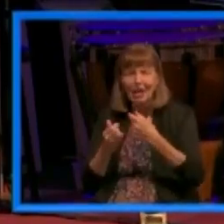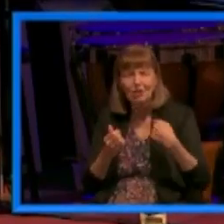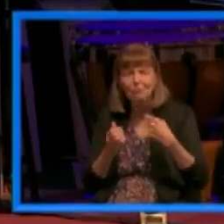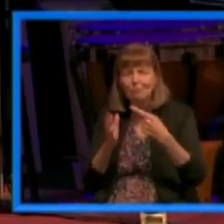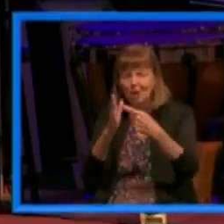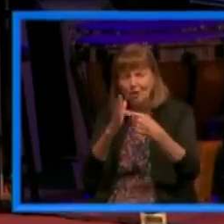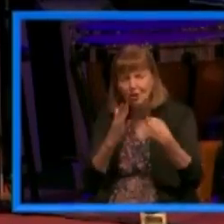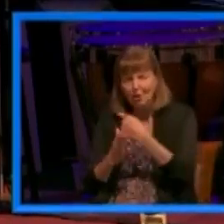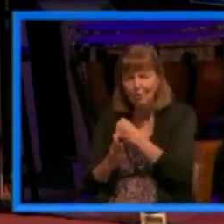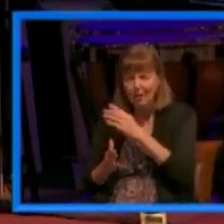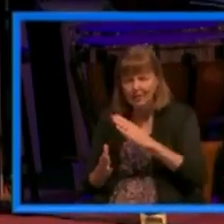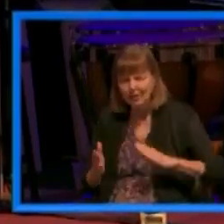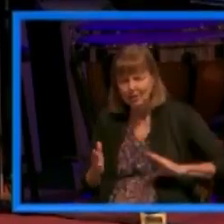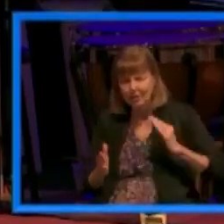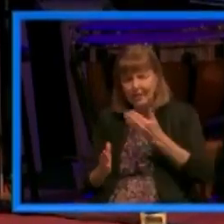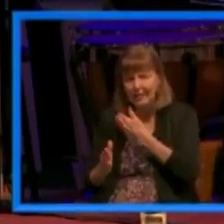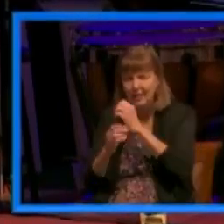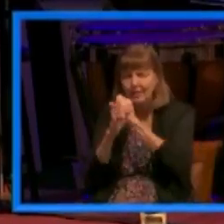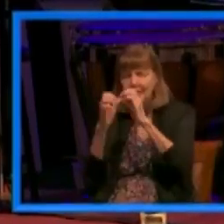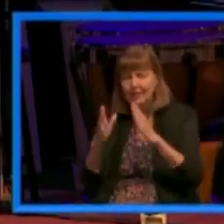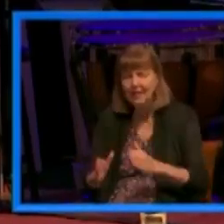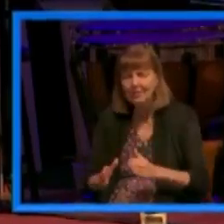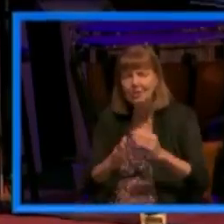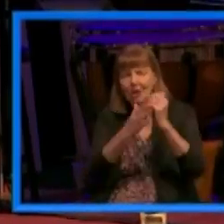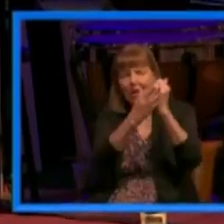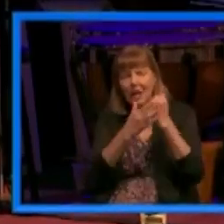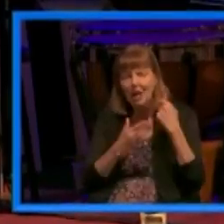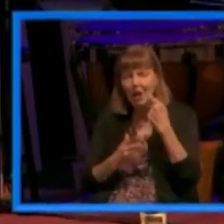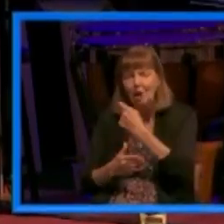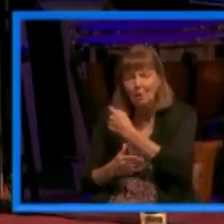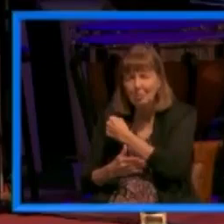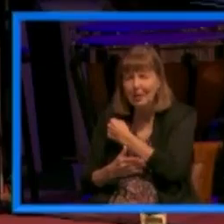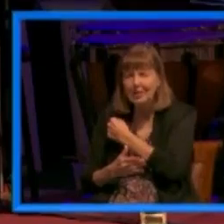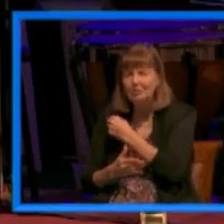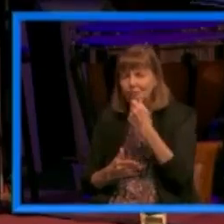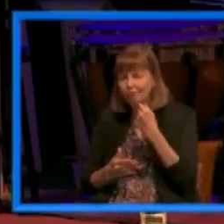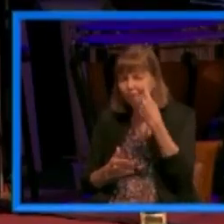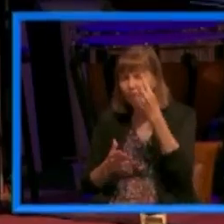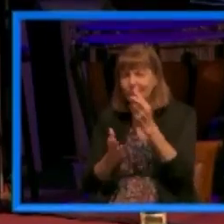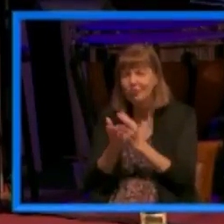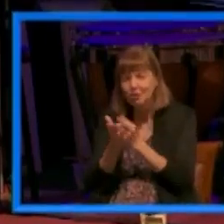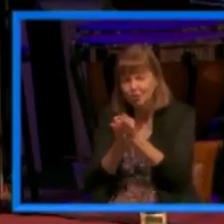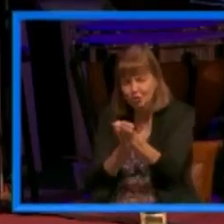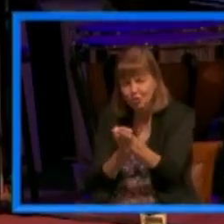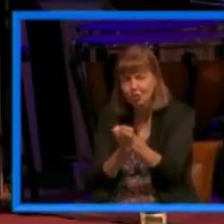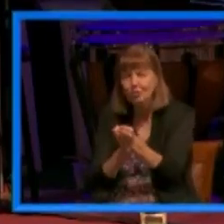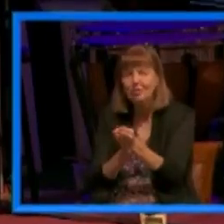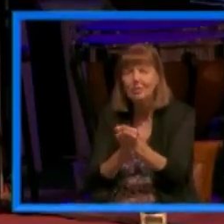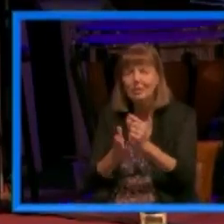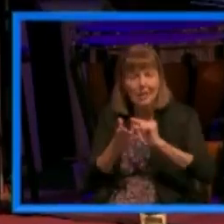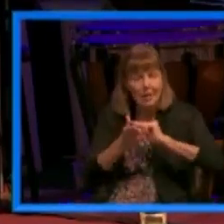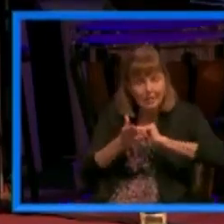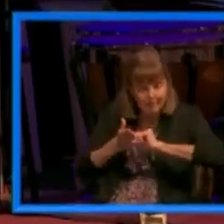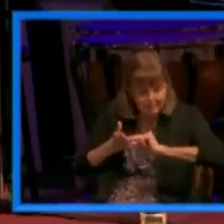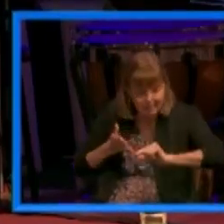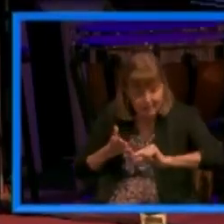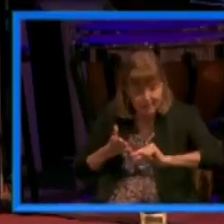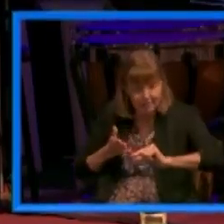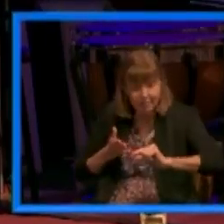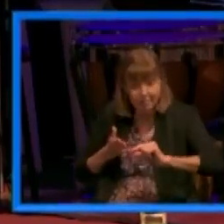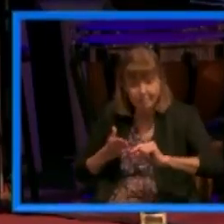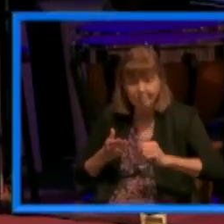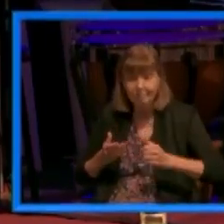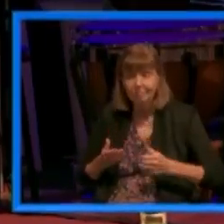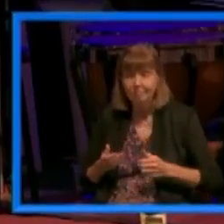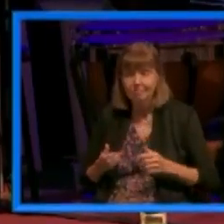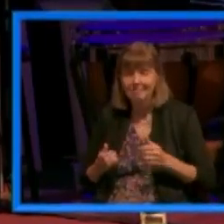us. Help us bridge the gap, Lord. Help us to see the truth of this scripture, Lord, that is living and breathing.